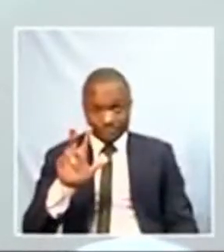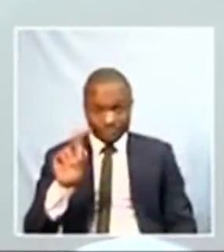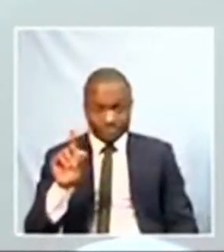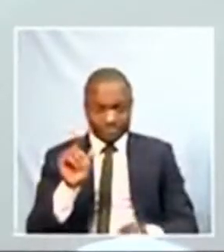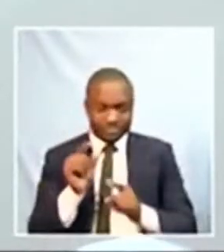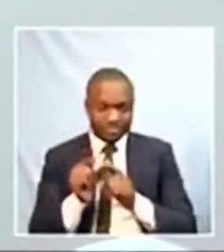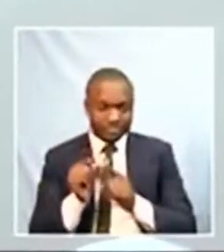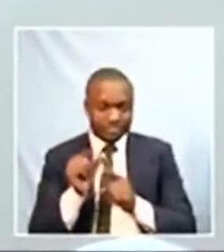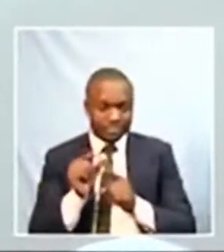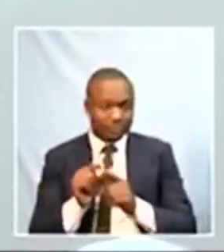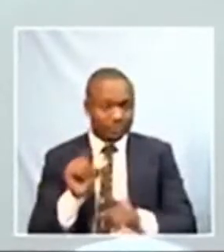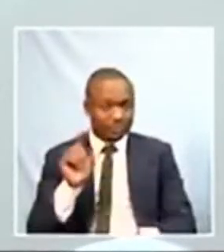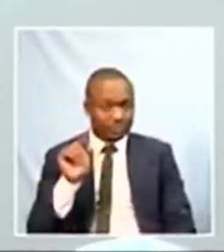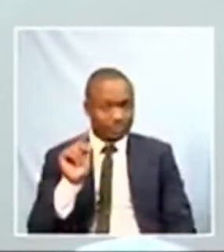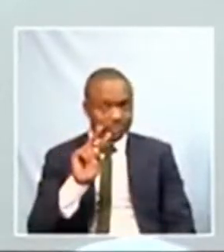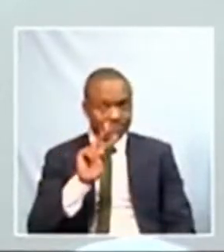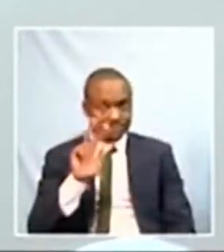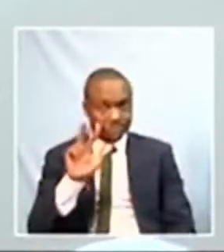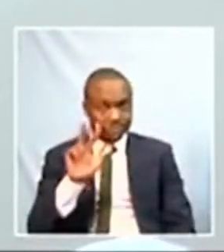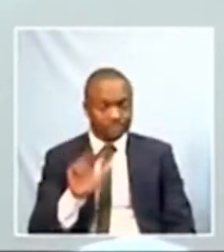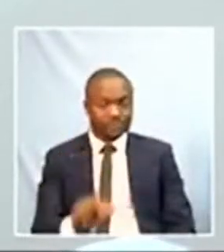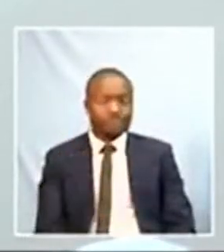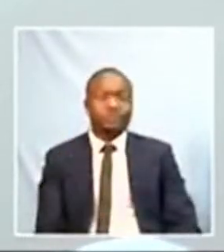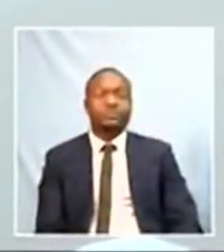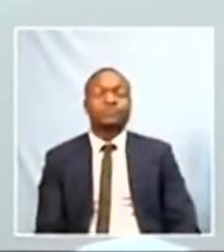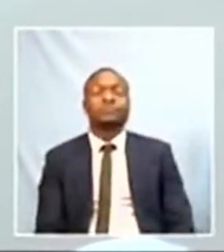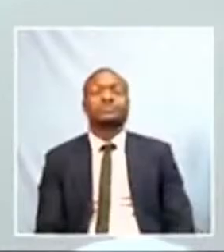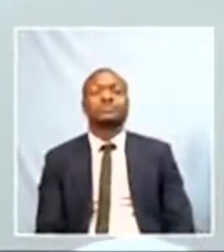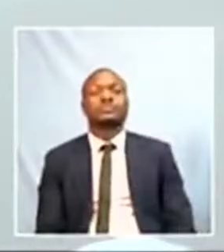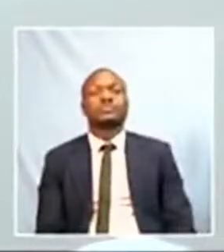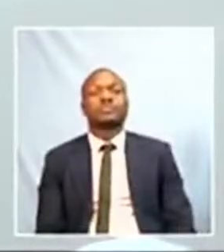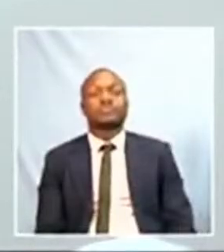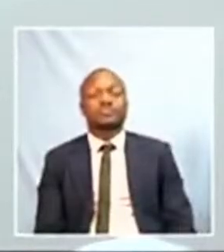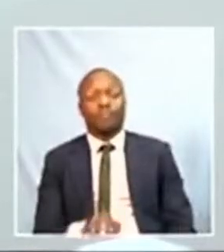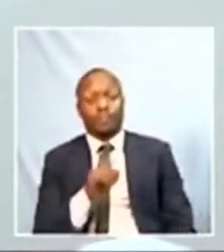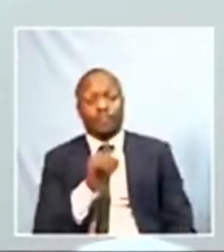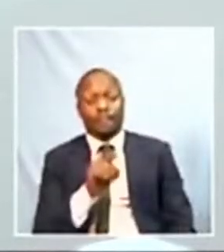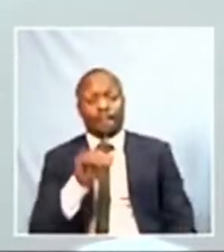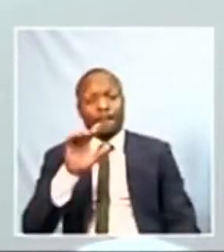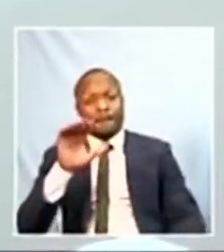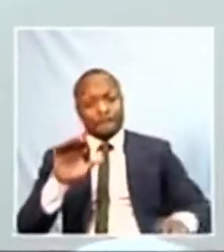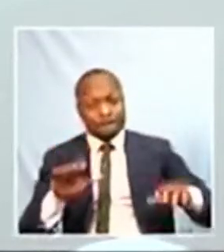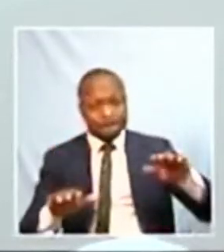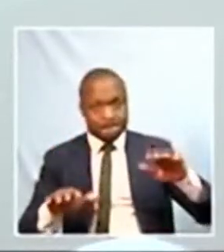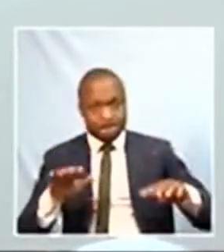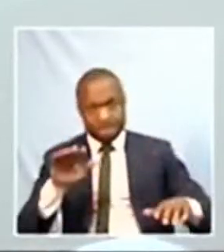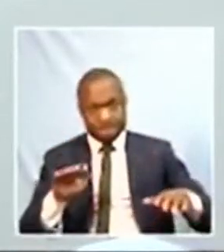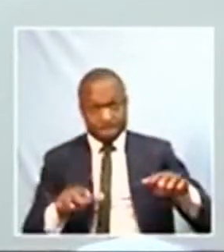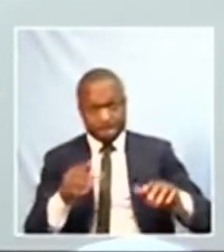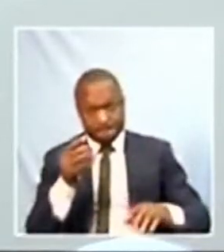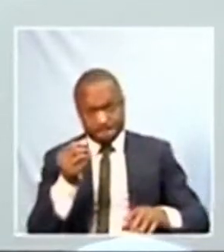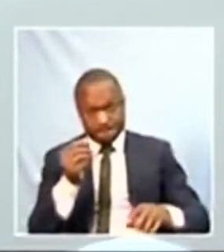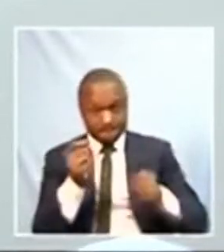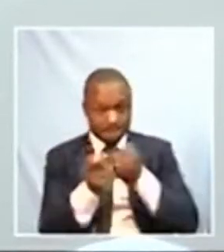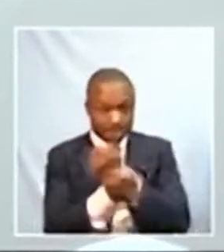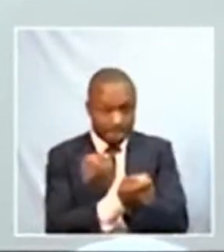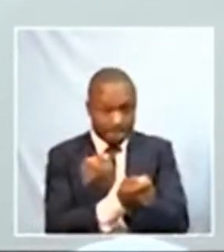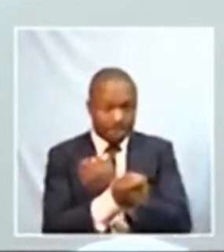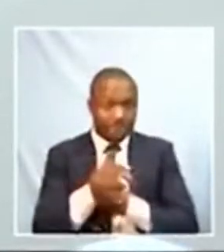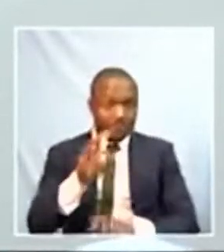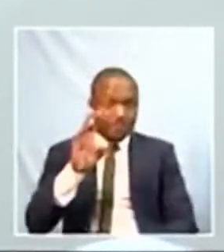December 2023. That balance is affected, so the amount changes to